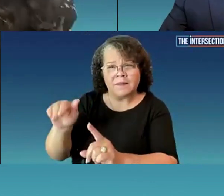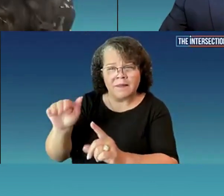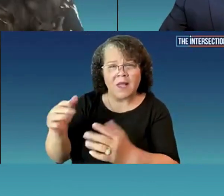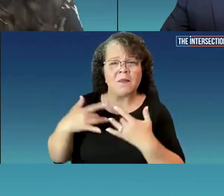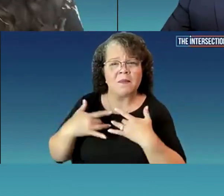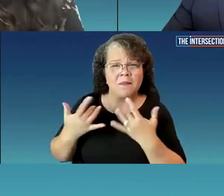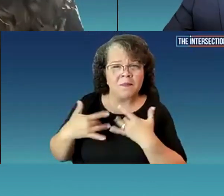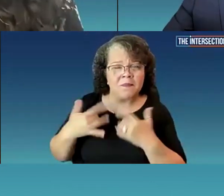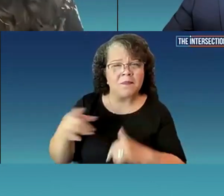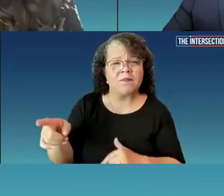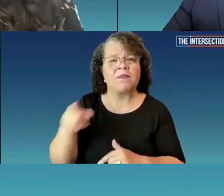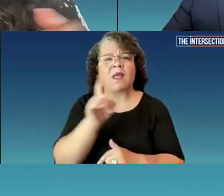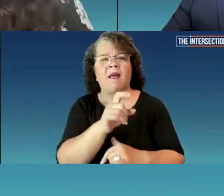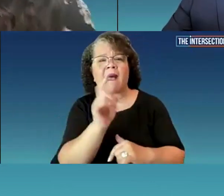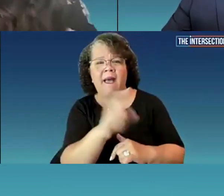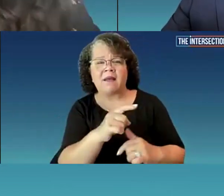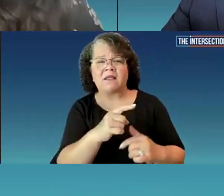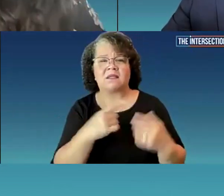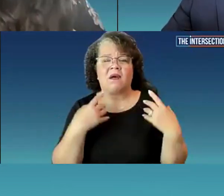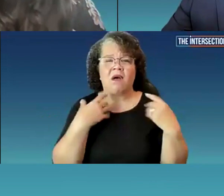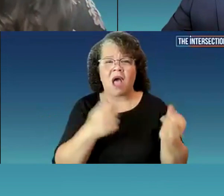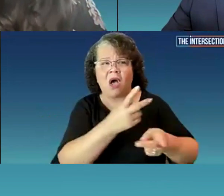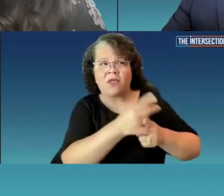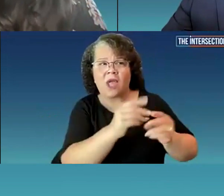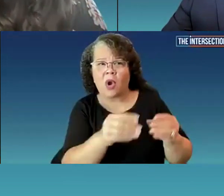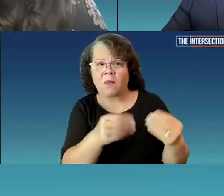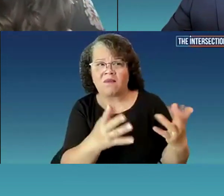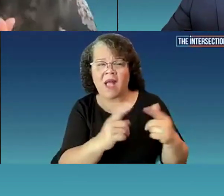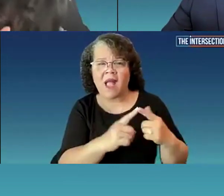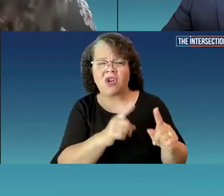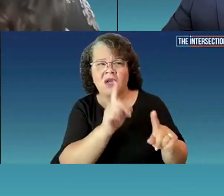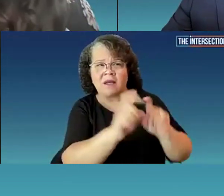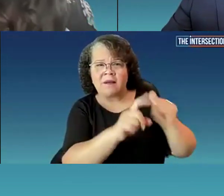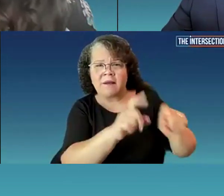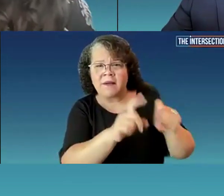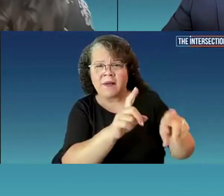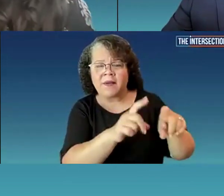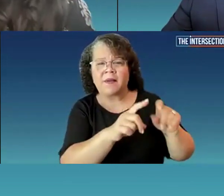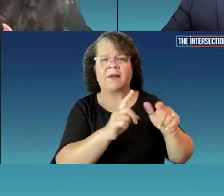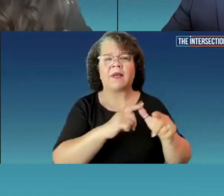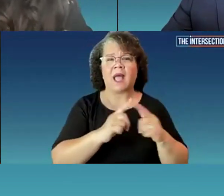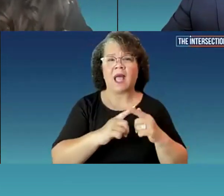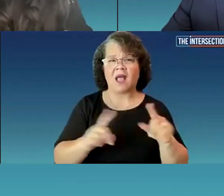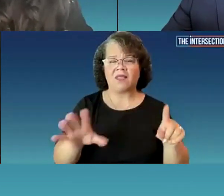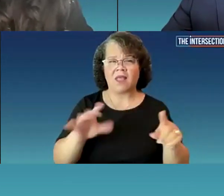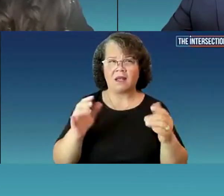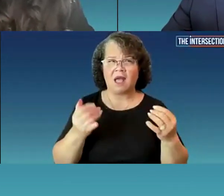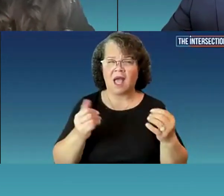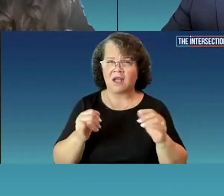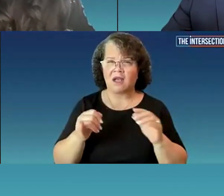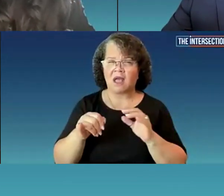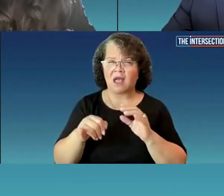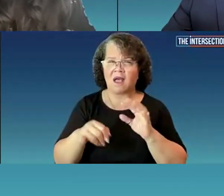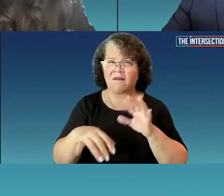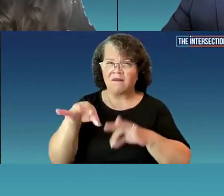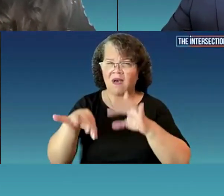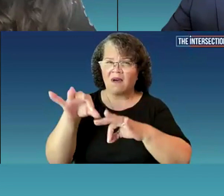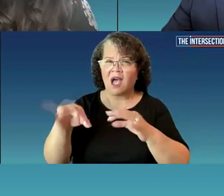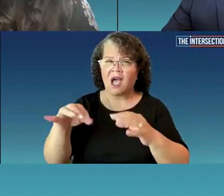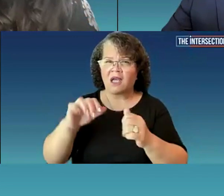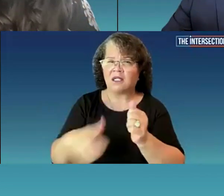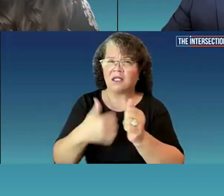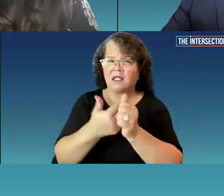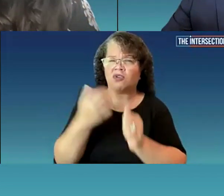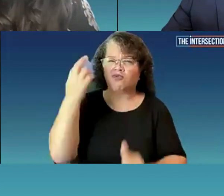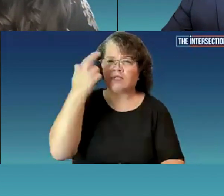what the reason was and drill down on that reason, because in real time, we knew there was a